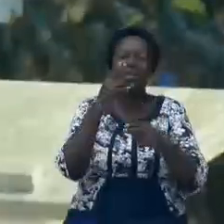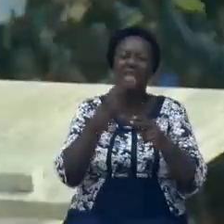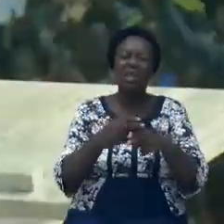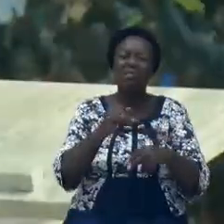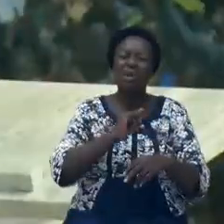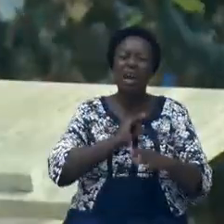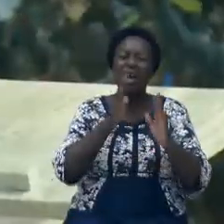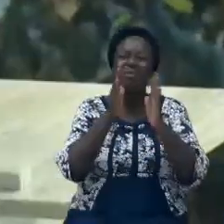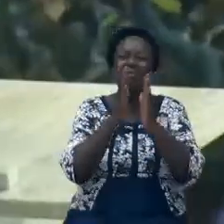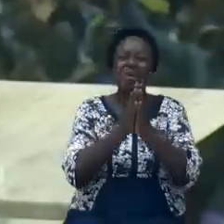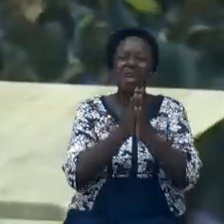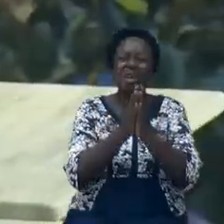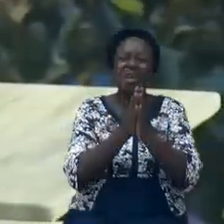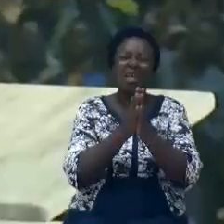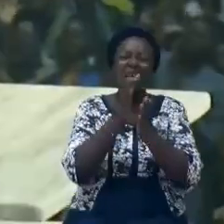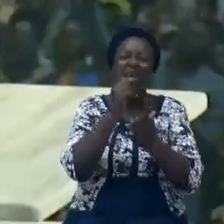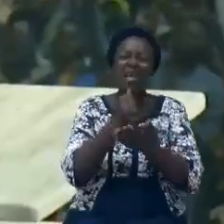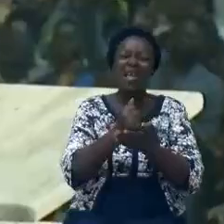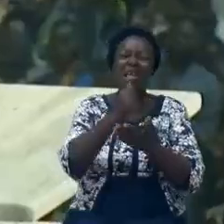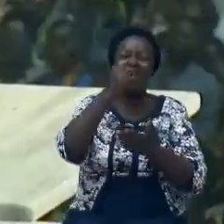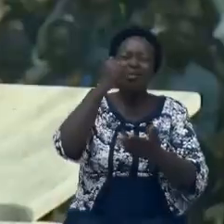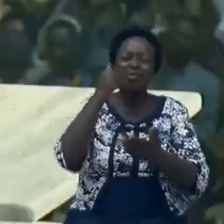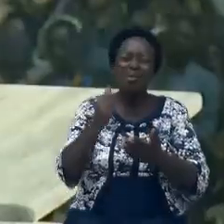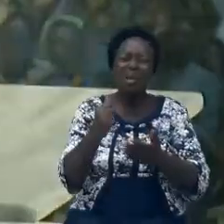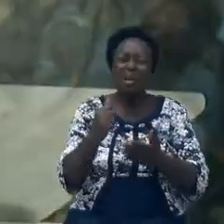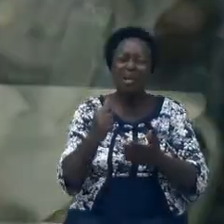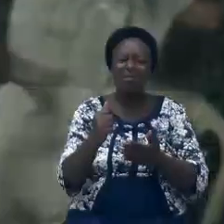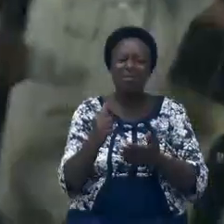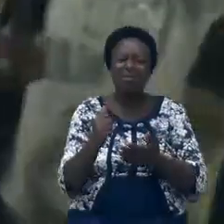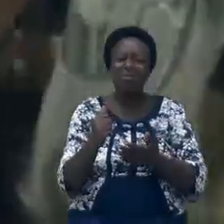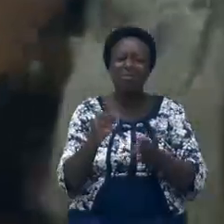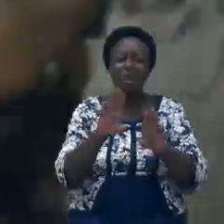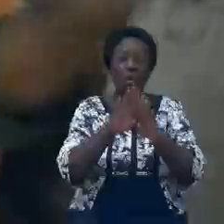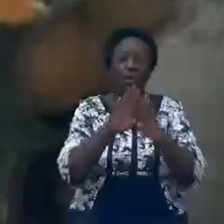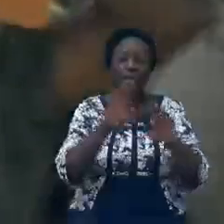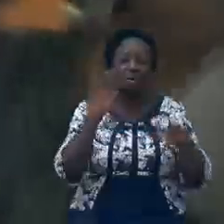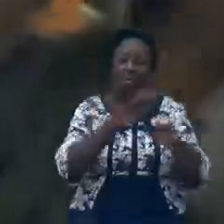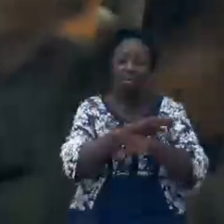O Lord. In Jesus' name, I pray.